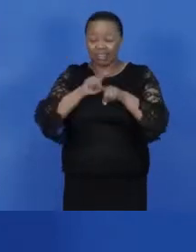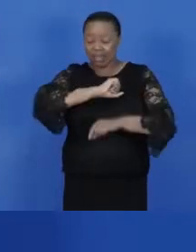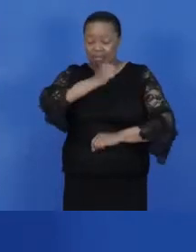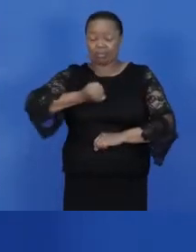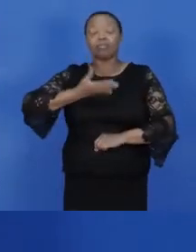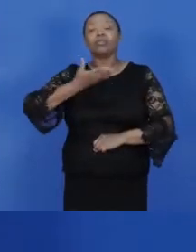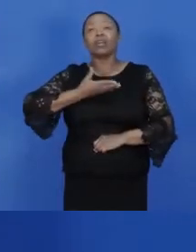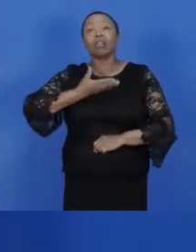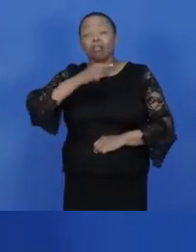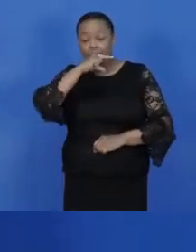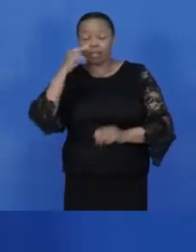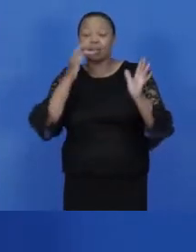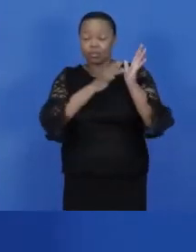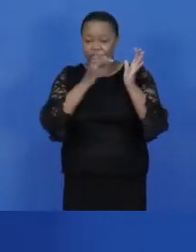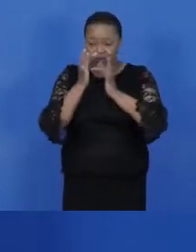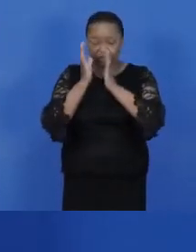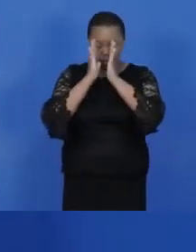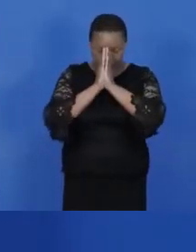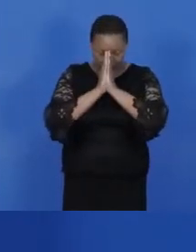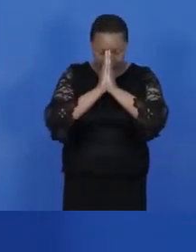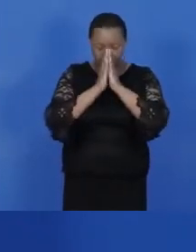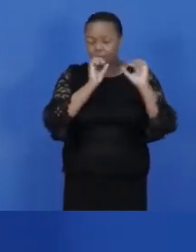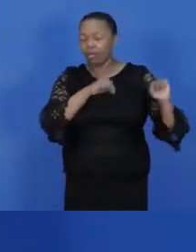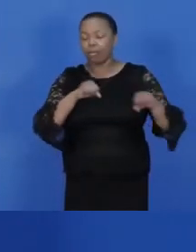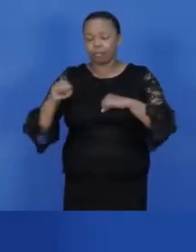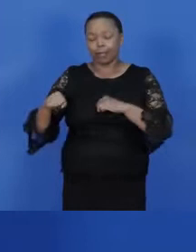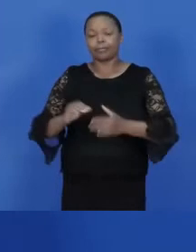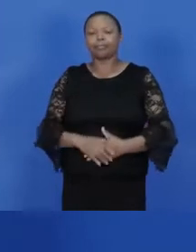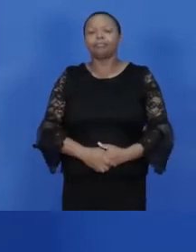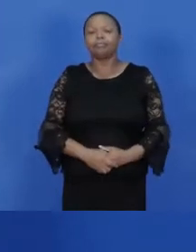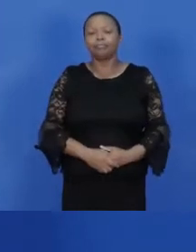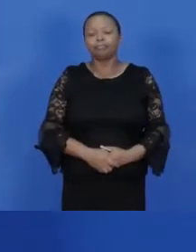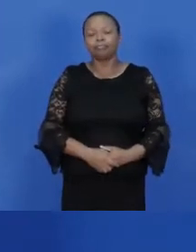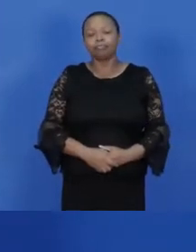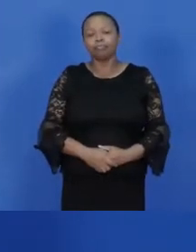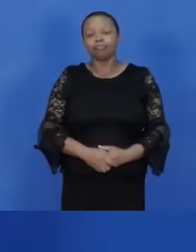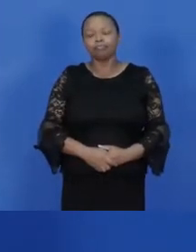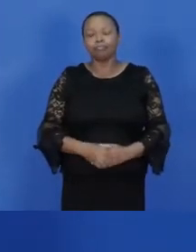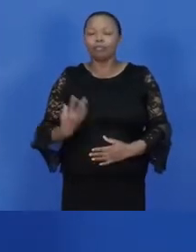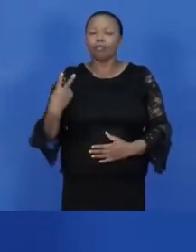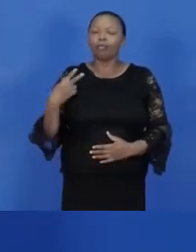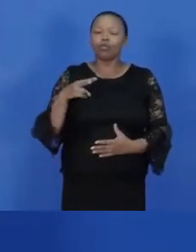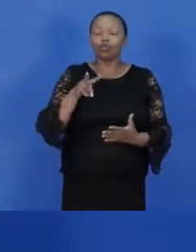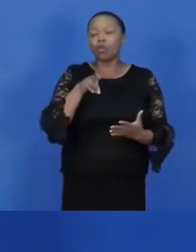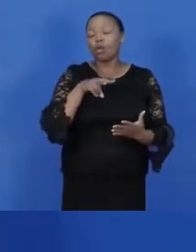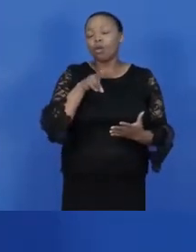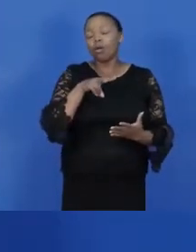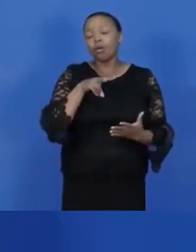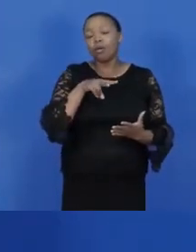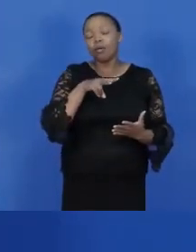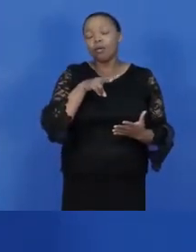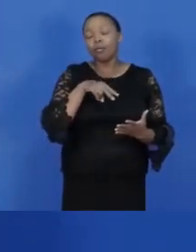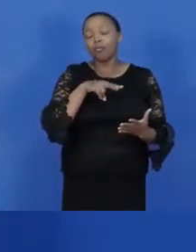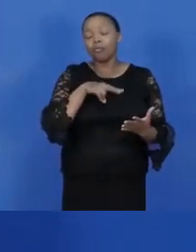our Father. In the name of Jesus Christ, we pray. Amen. And then, let's go again.